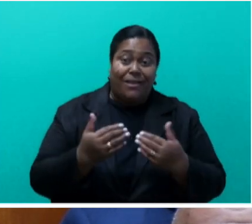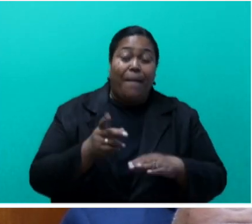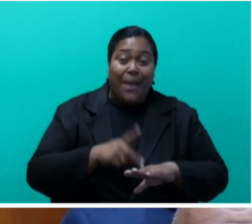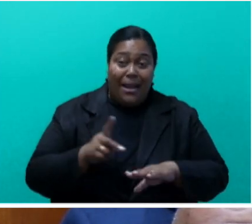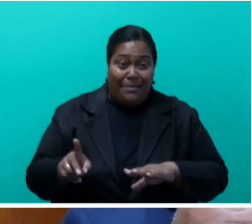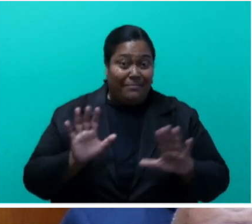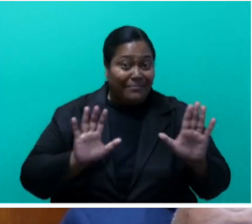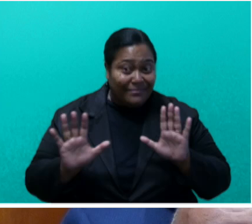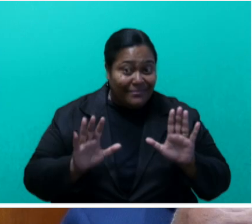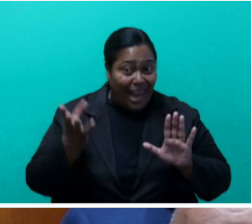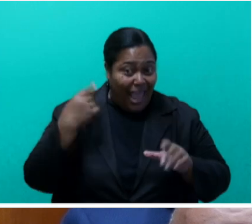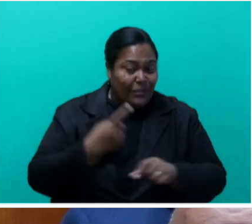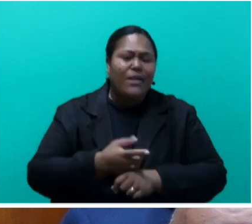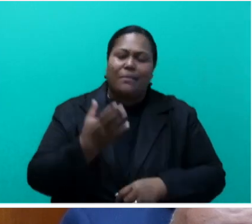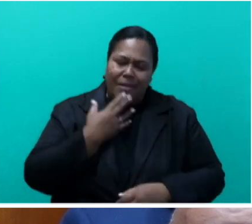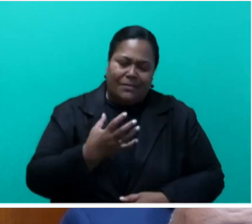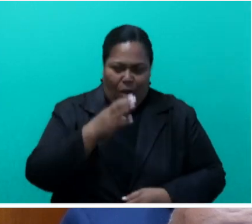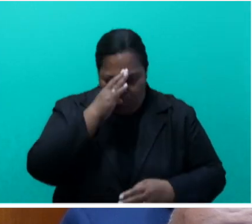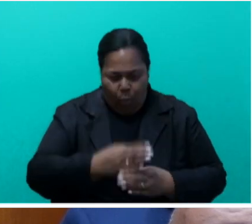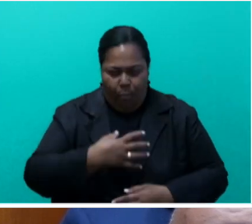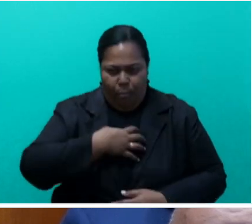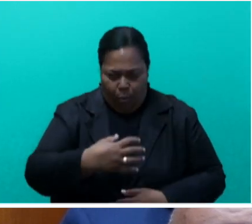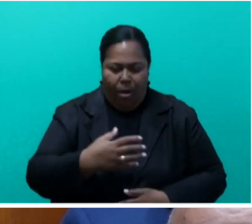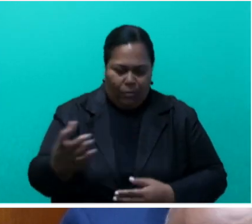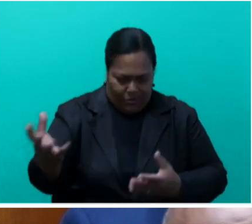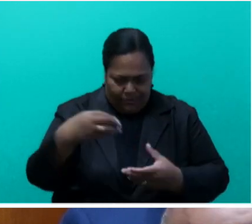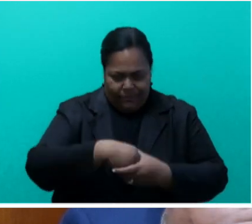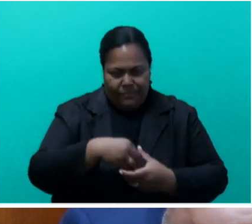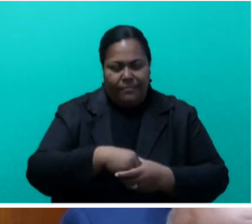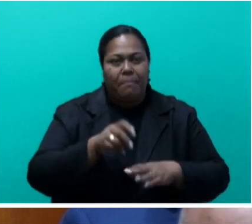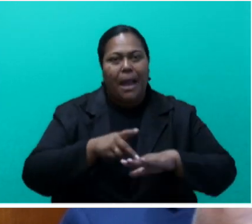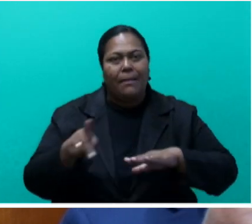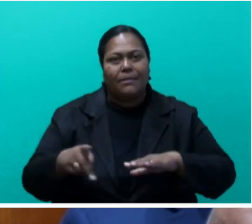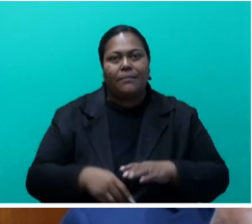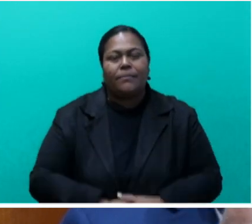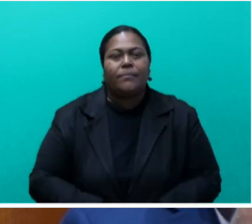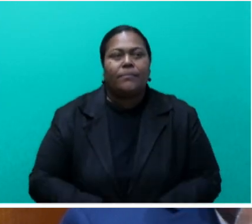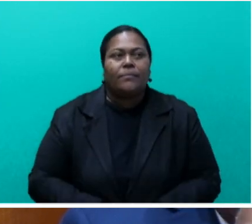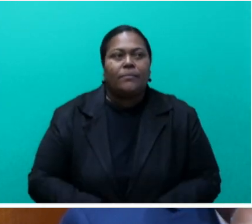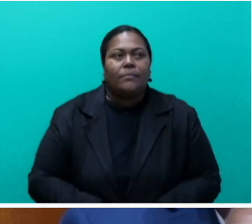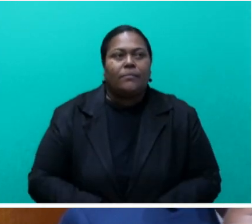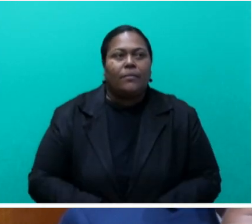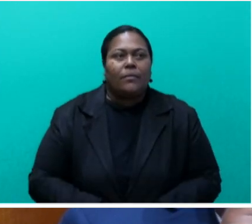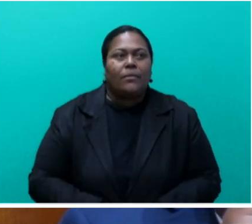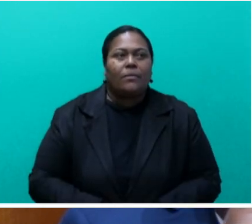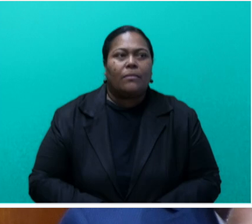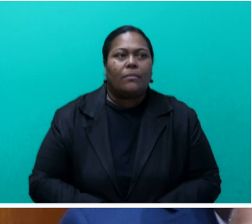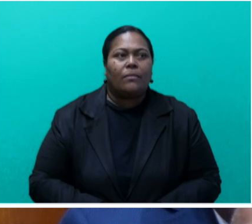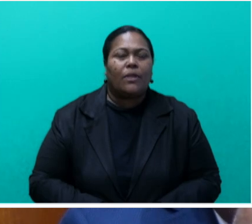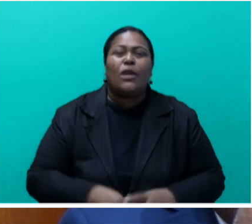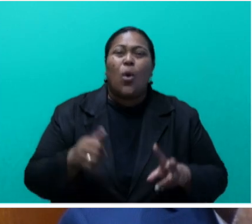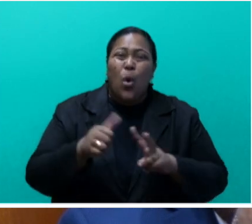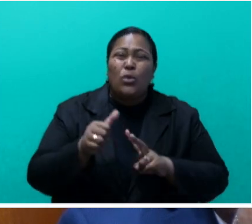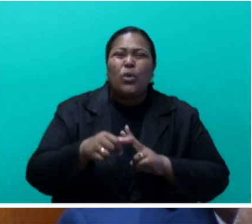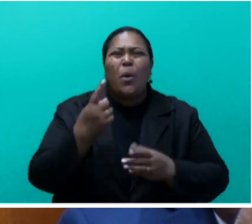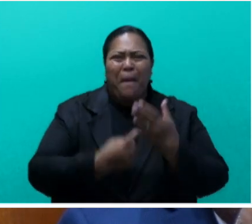Hopefully there will be more of them that will join us in this august house. We are also battling the high rates of reproductive